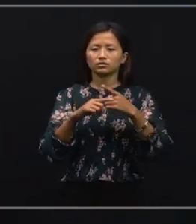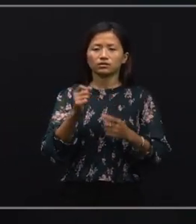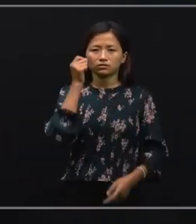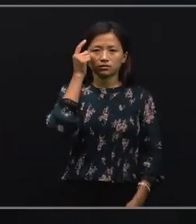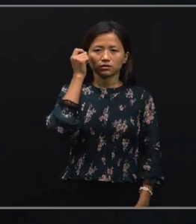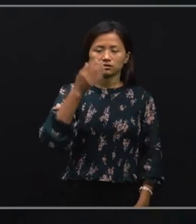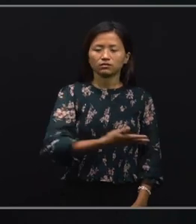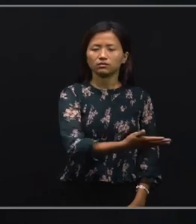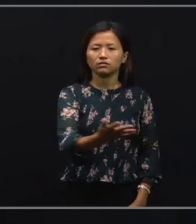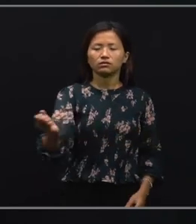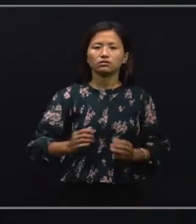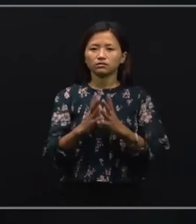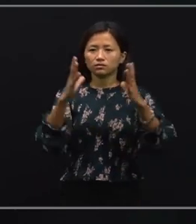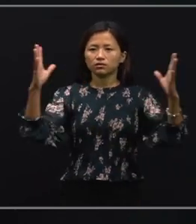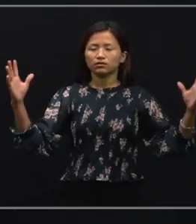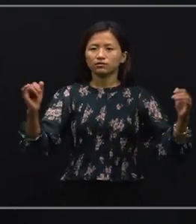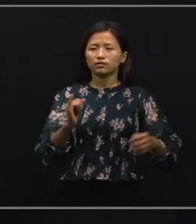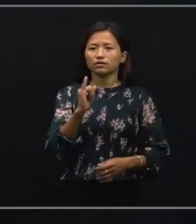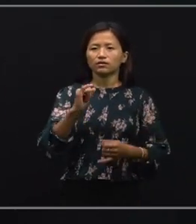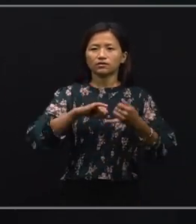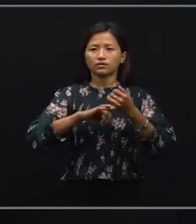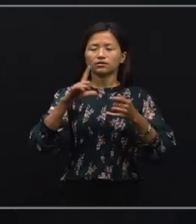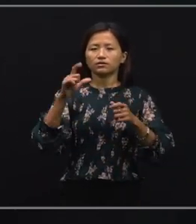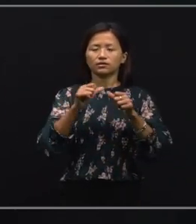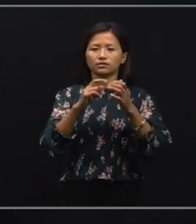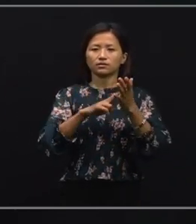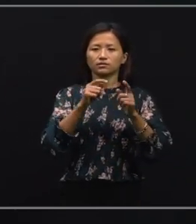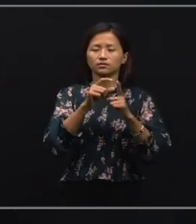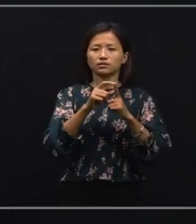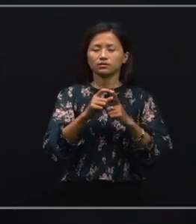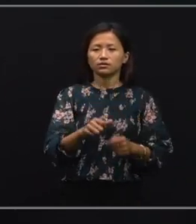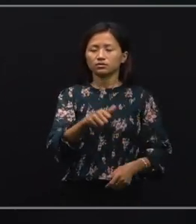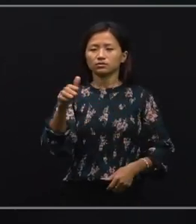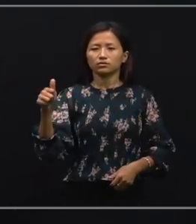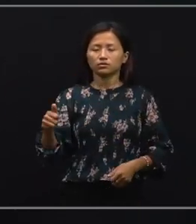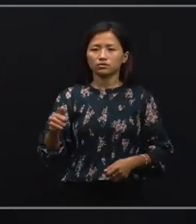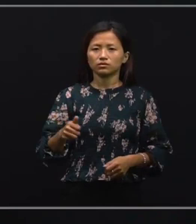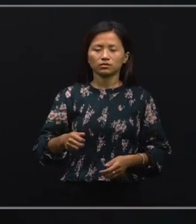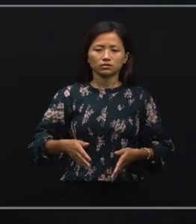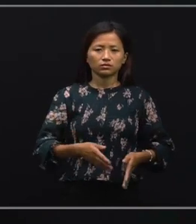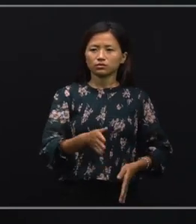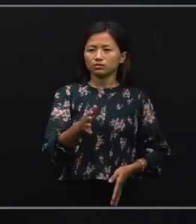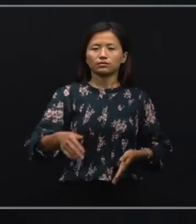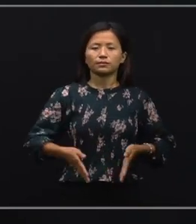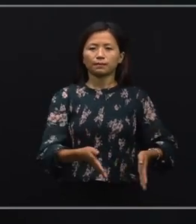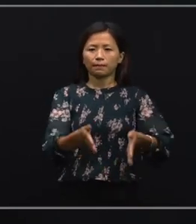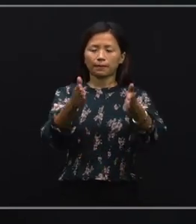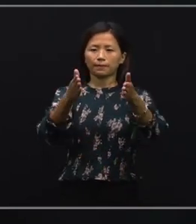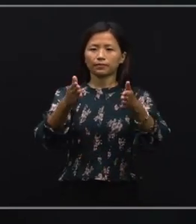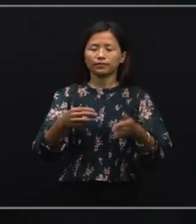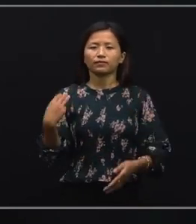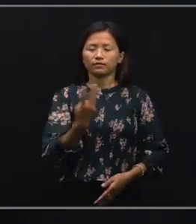have understood that there are a lot of islands, and in order to cross islands, you cannot go by road.